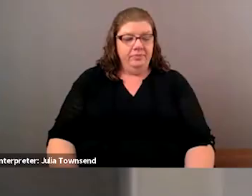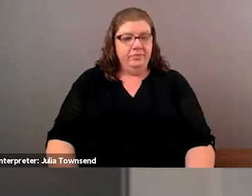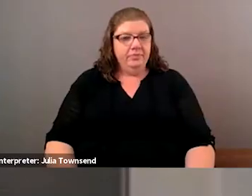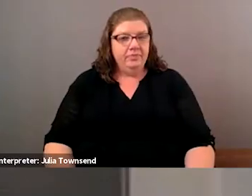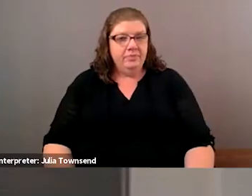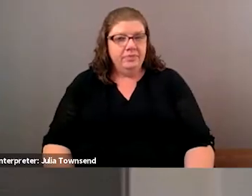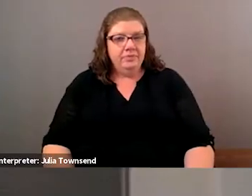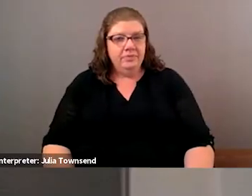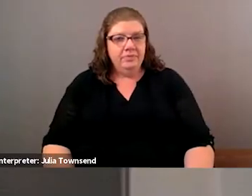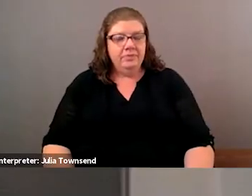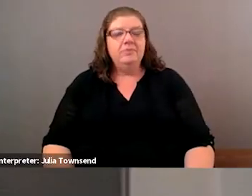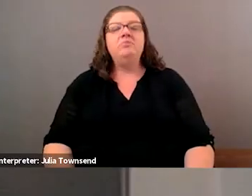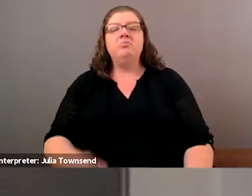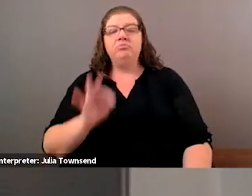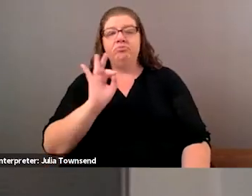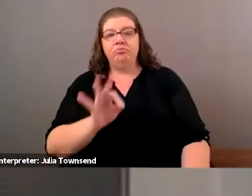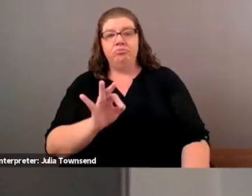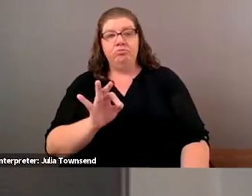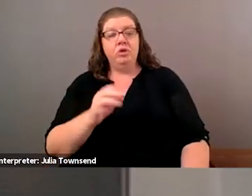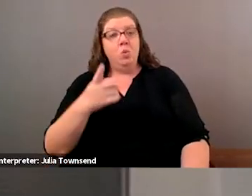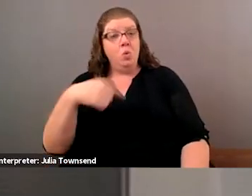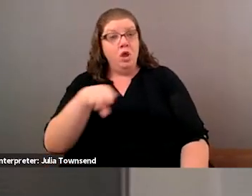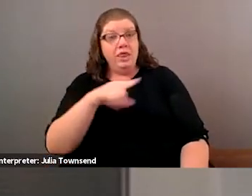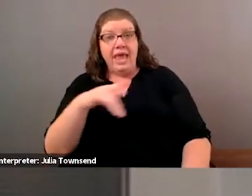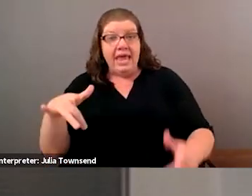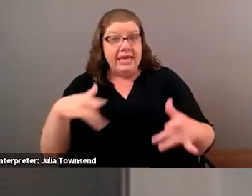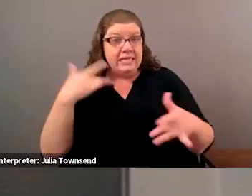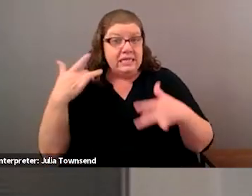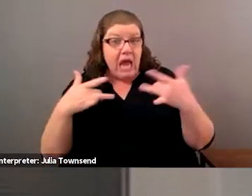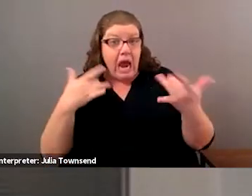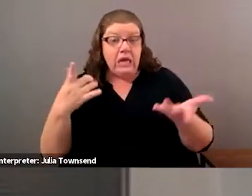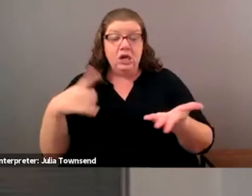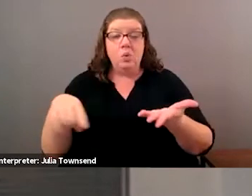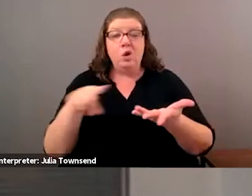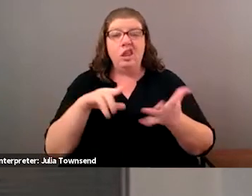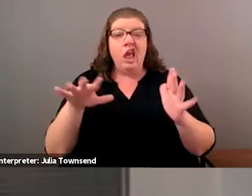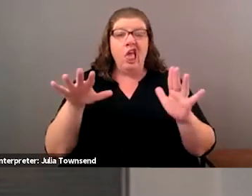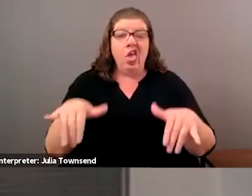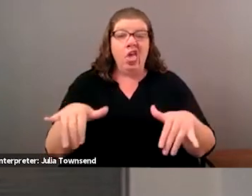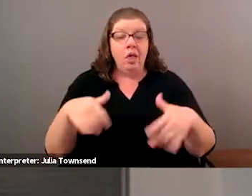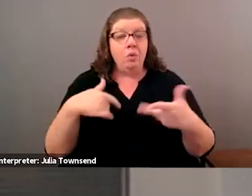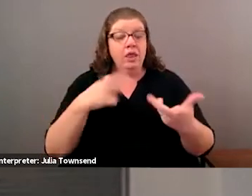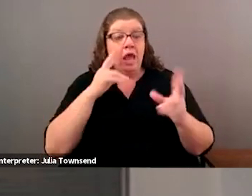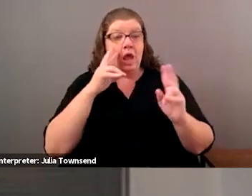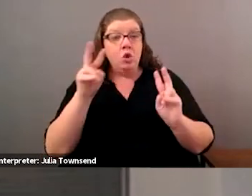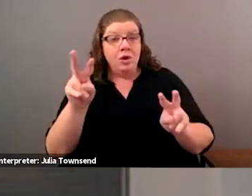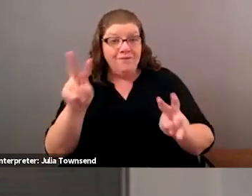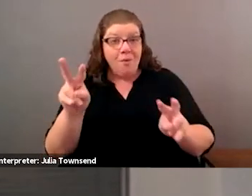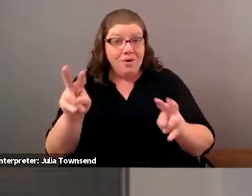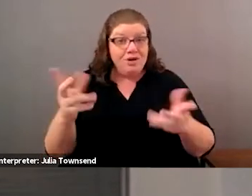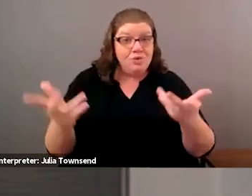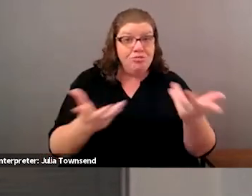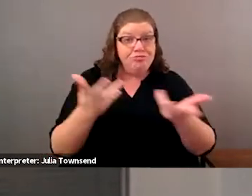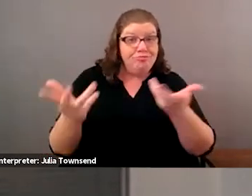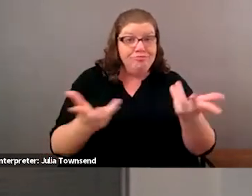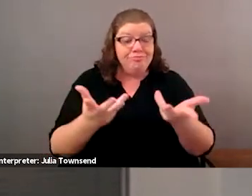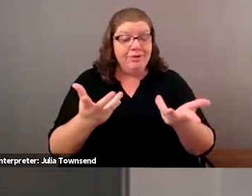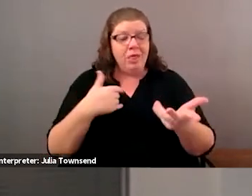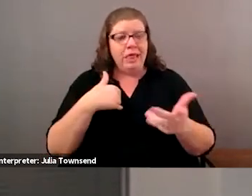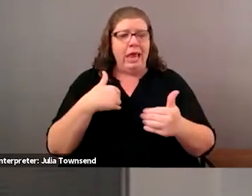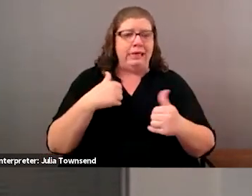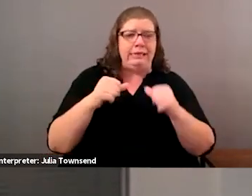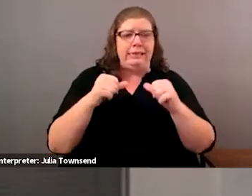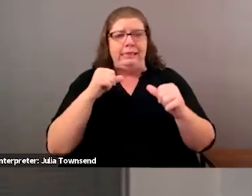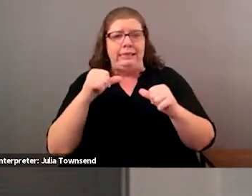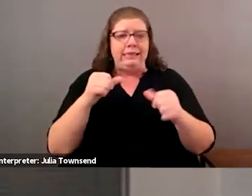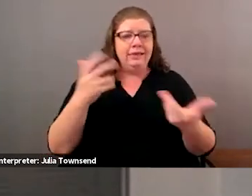I'm sorry, just are they excited? Are they looking forward to this? Is there trepidation? I'm just kind of curious